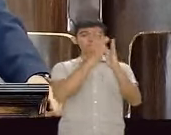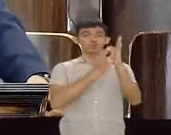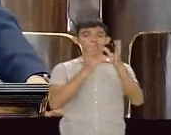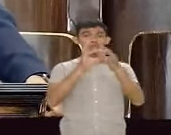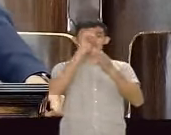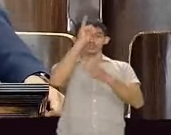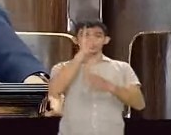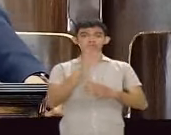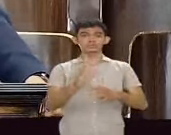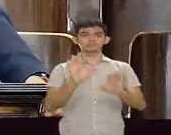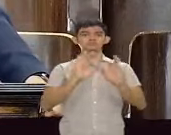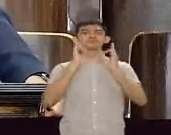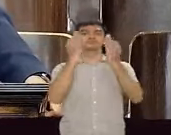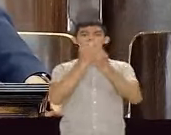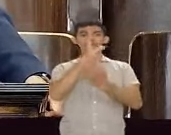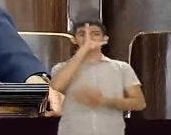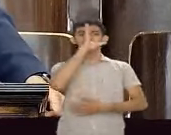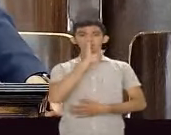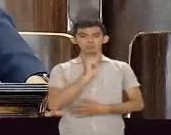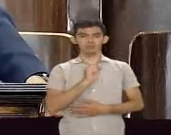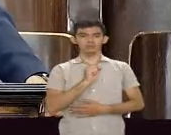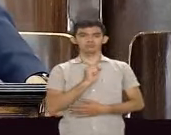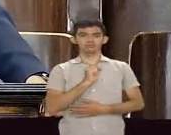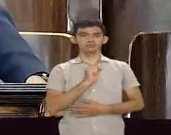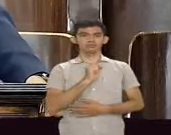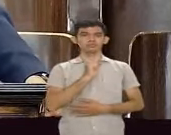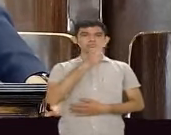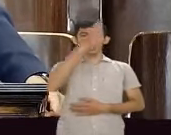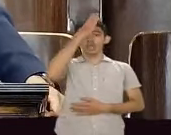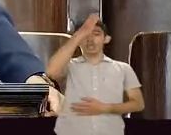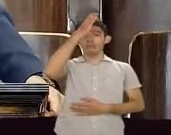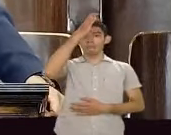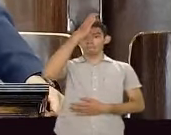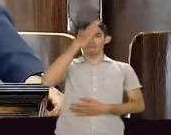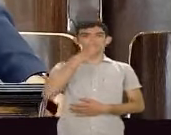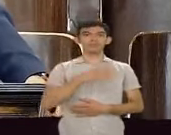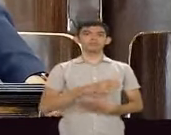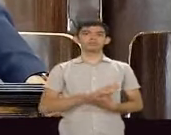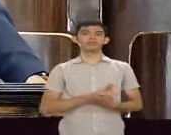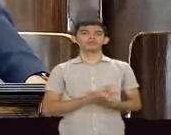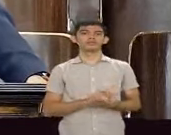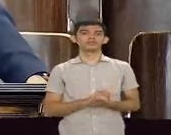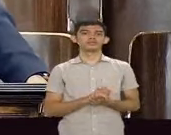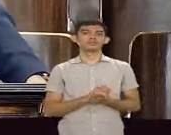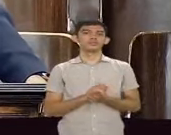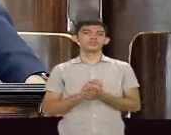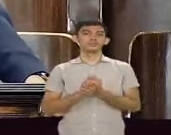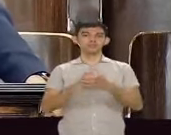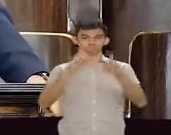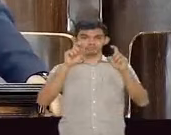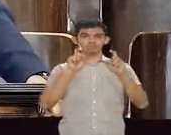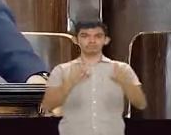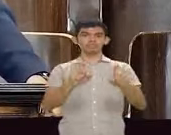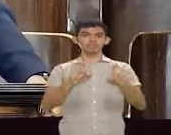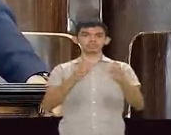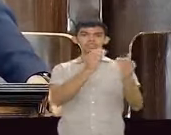at best. That is why Jesus said, a man's foe shall be they of his own household